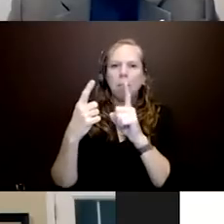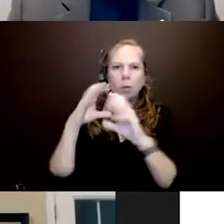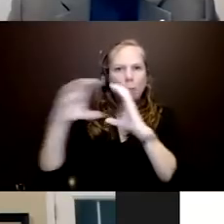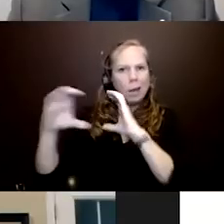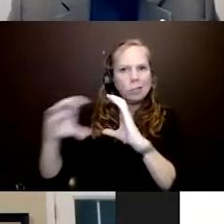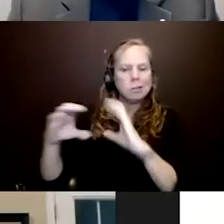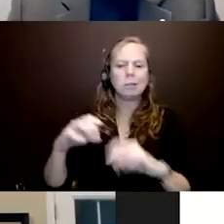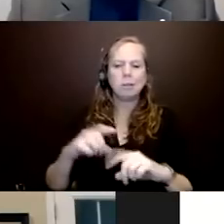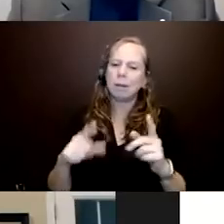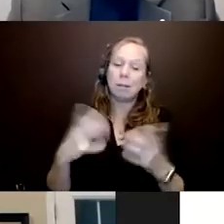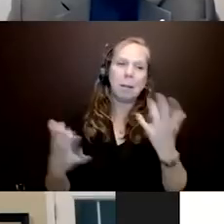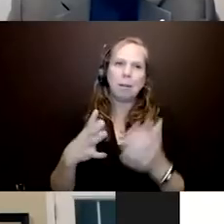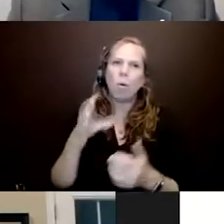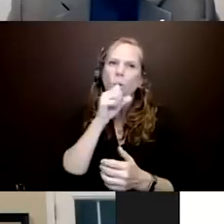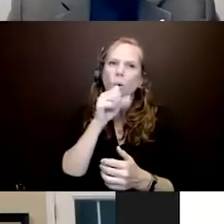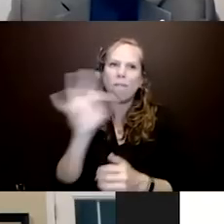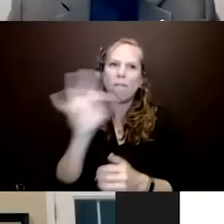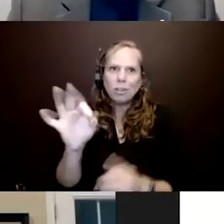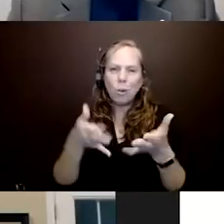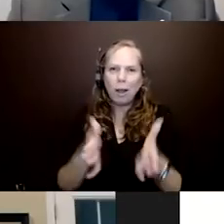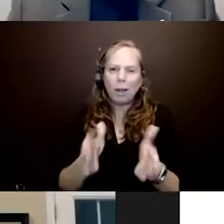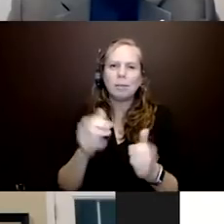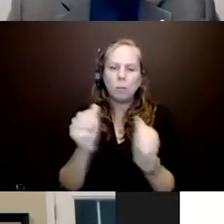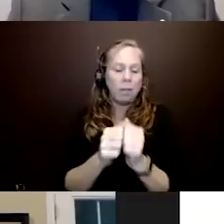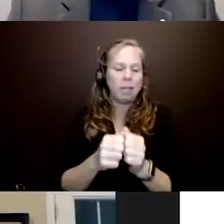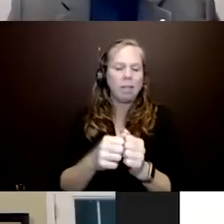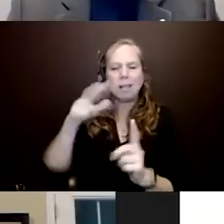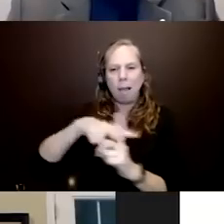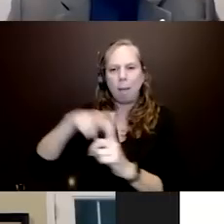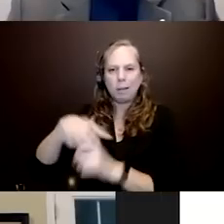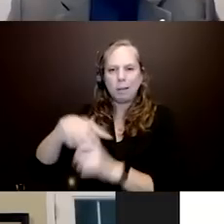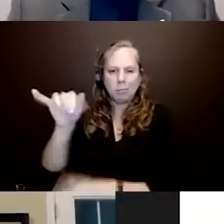little bit the old-fashioned way through assignments and assessments as well. So it's really